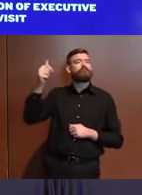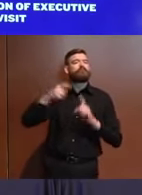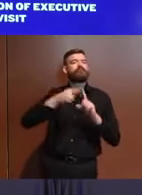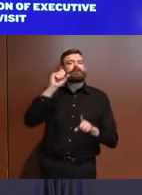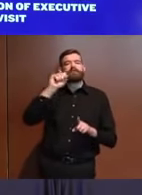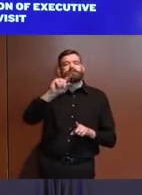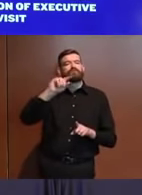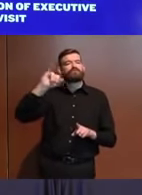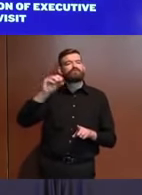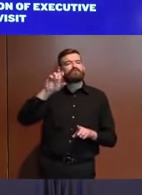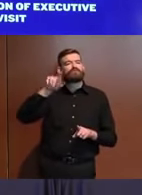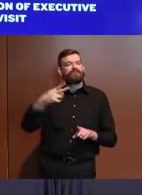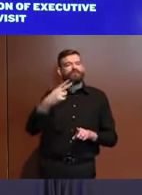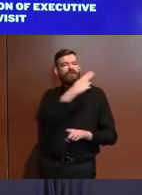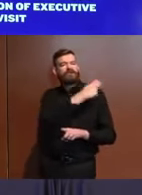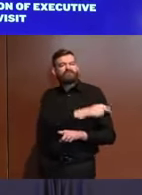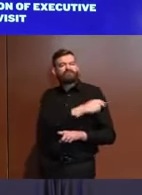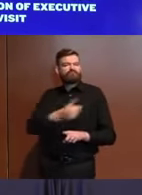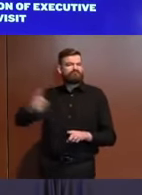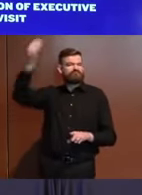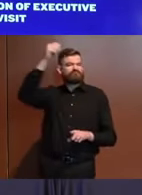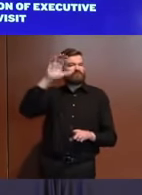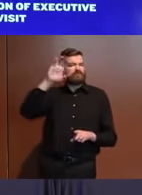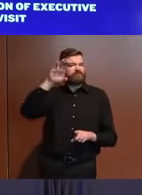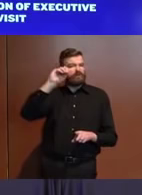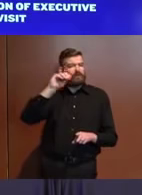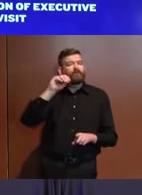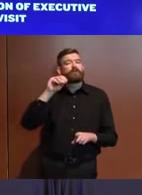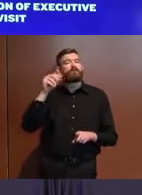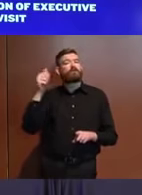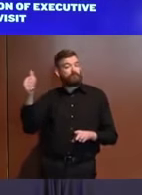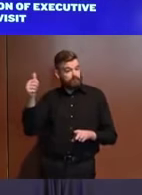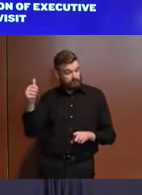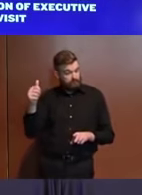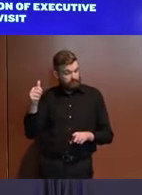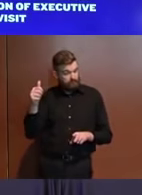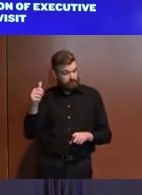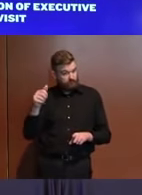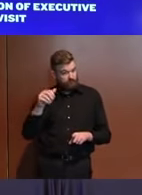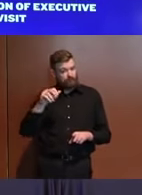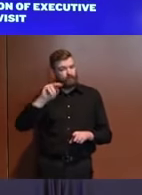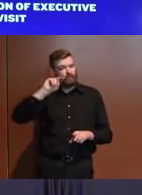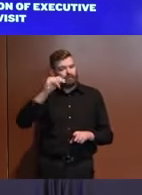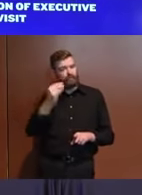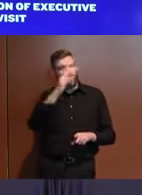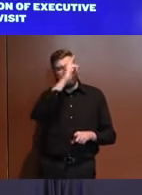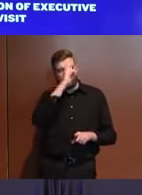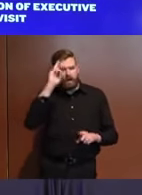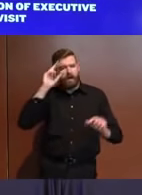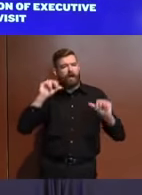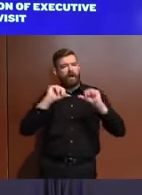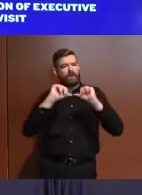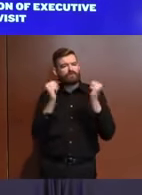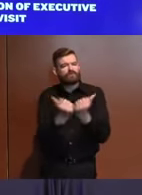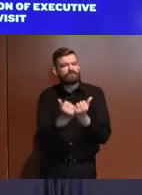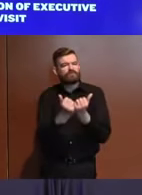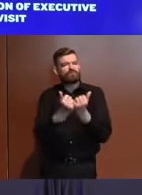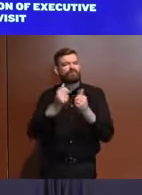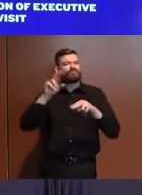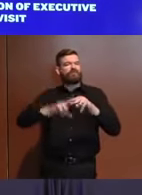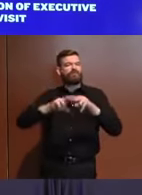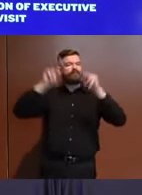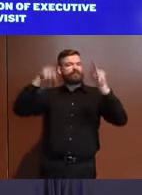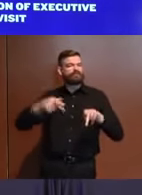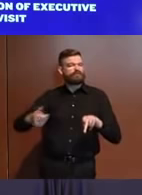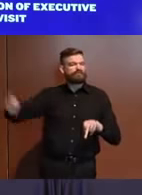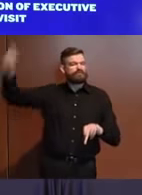also of the New Jersey Hospital, chairman of the New Jersey Hospital Association, and some really good news